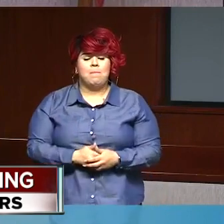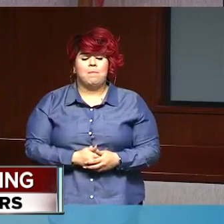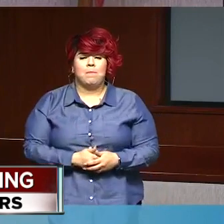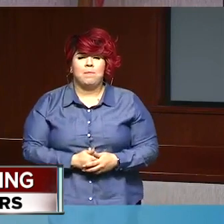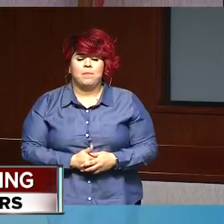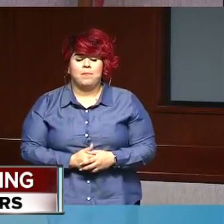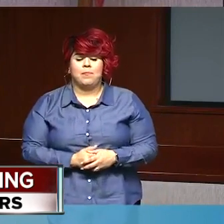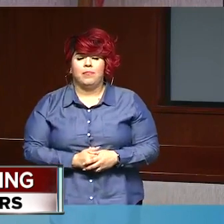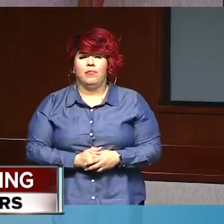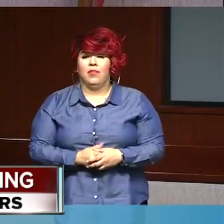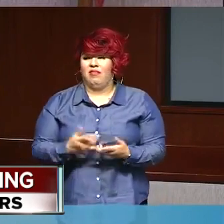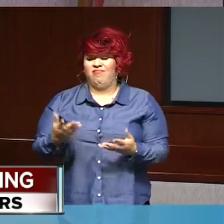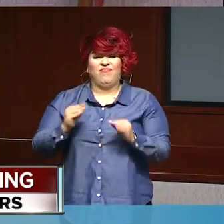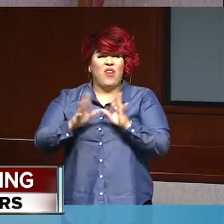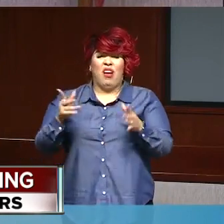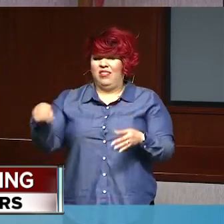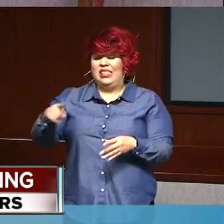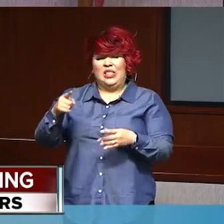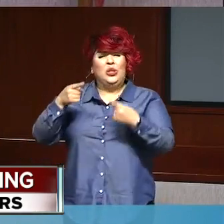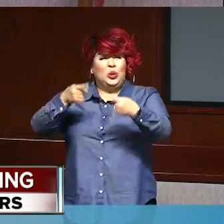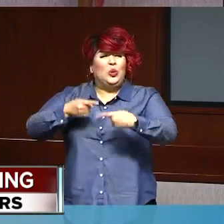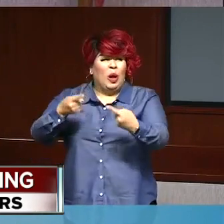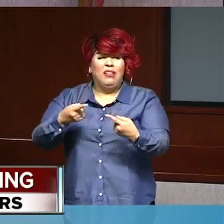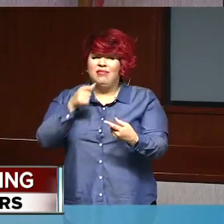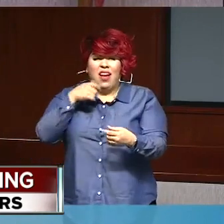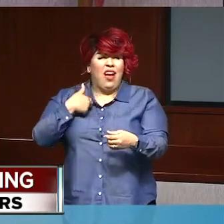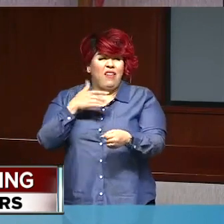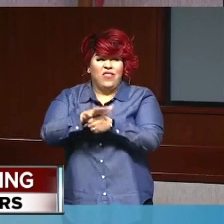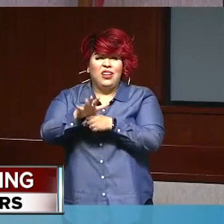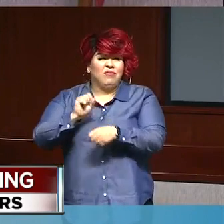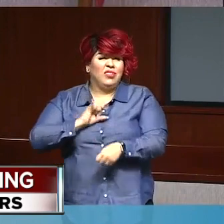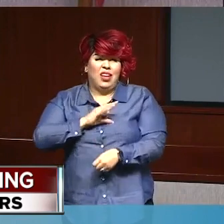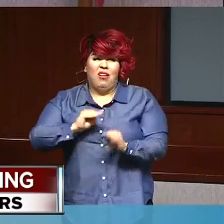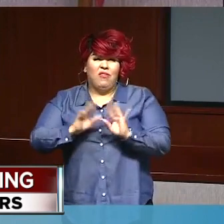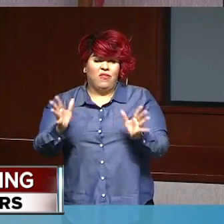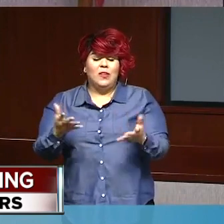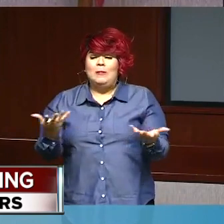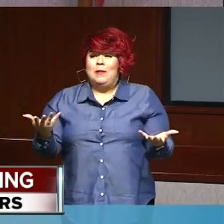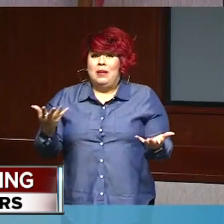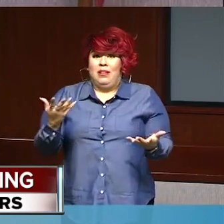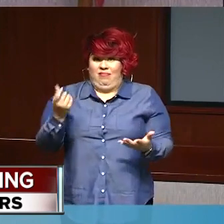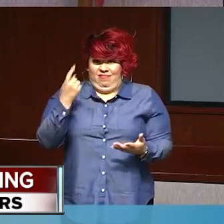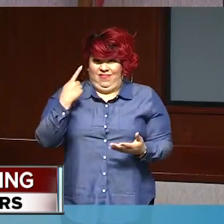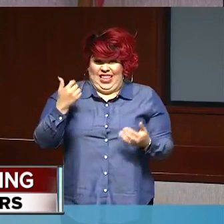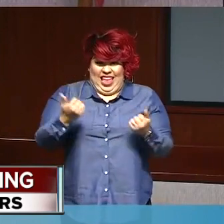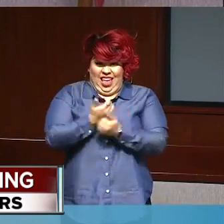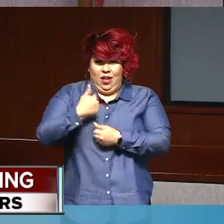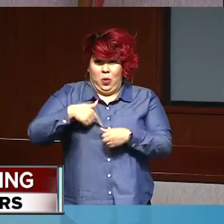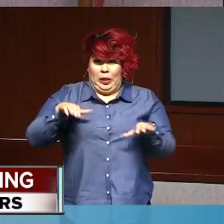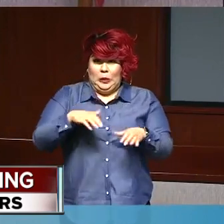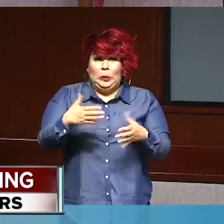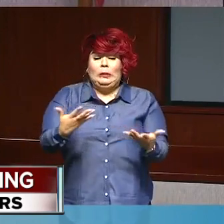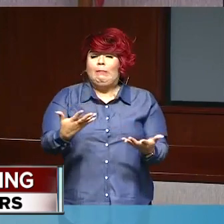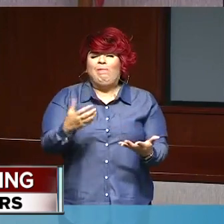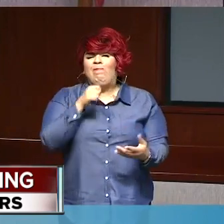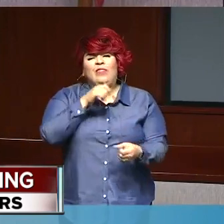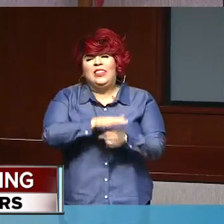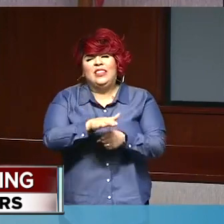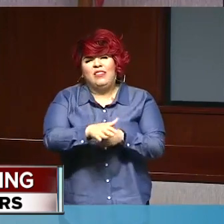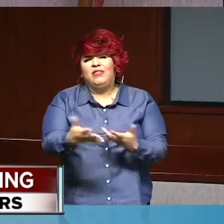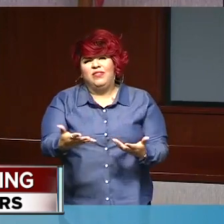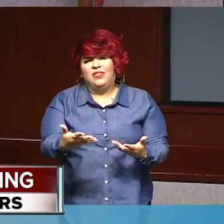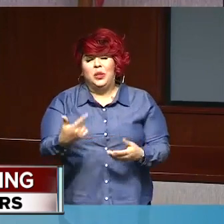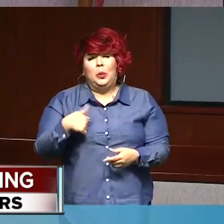these facilities when they're struggling with adequate staffing. It's not enough. We need to do more.